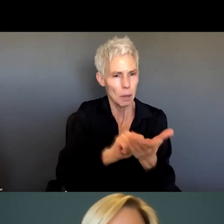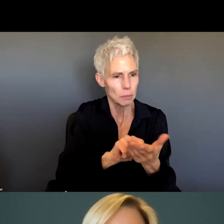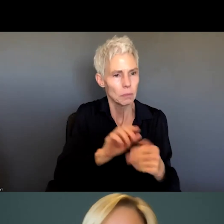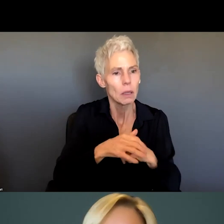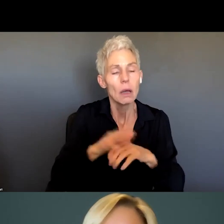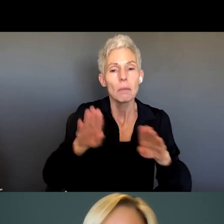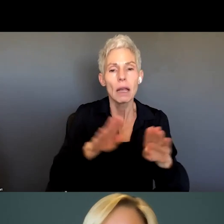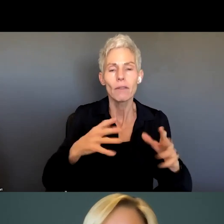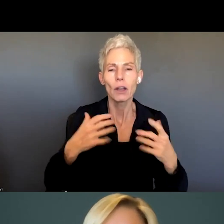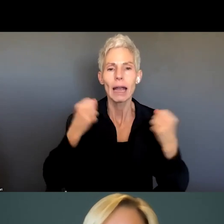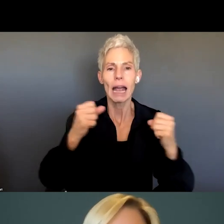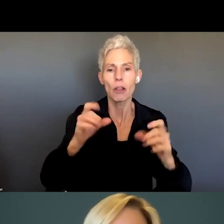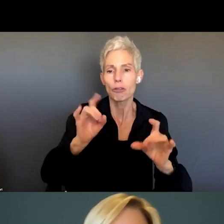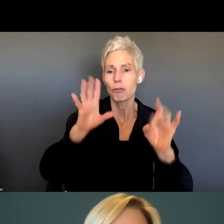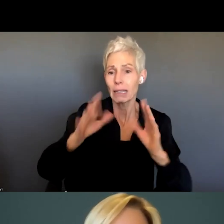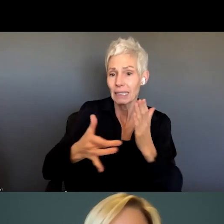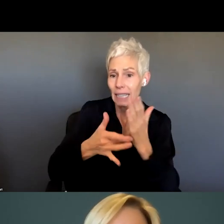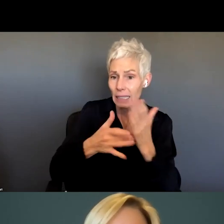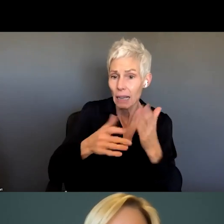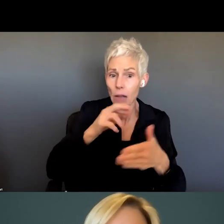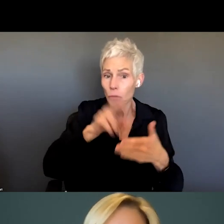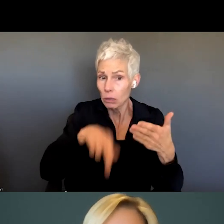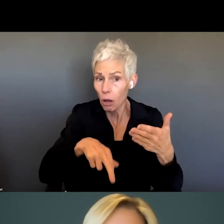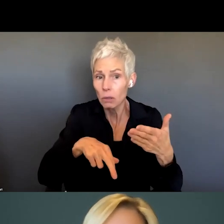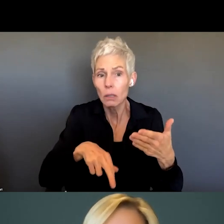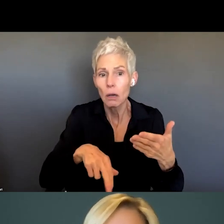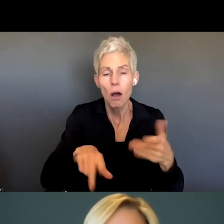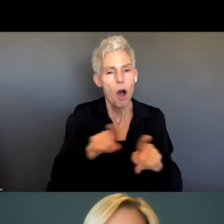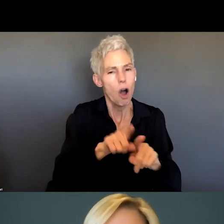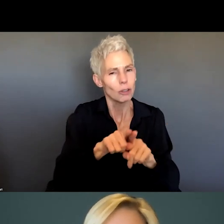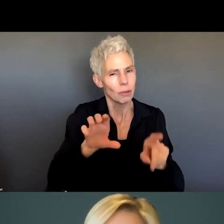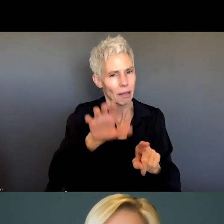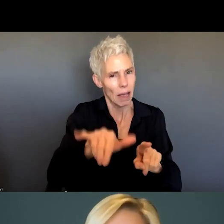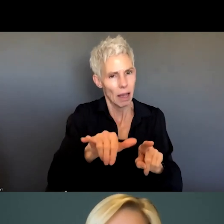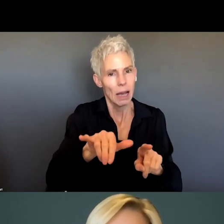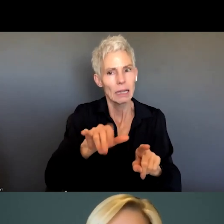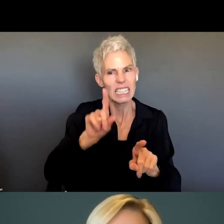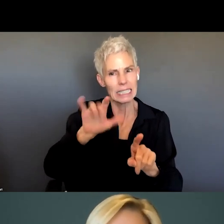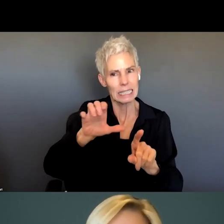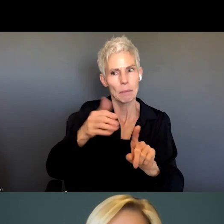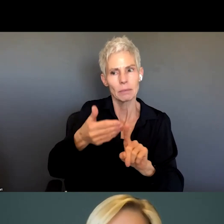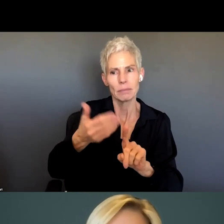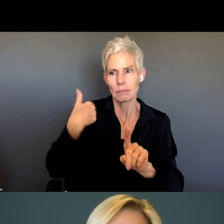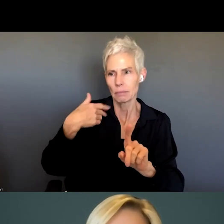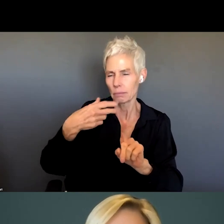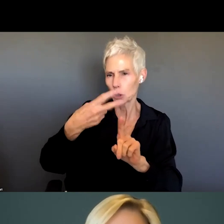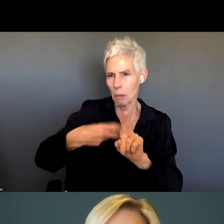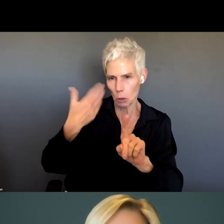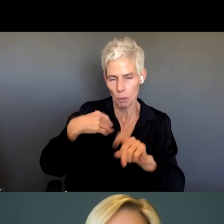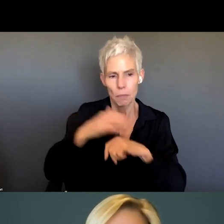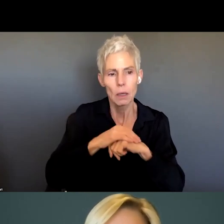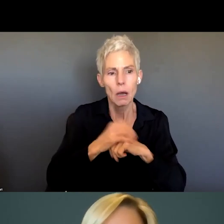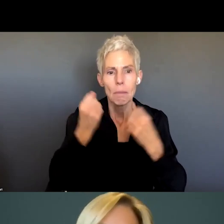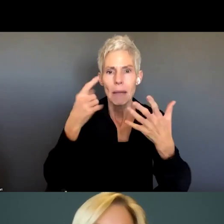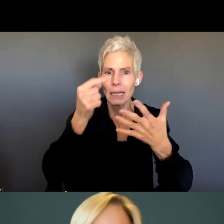health crisis technology and outcomes, which we also did in December. So there are